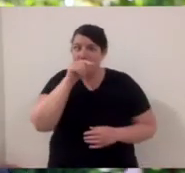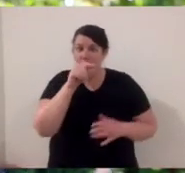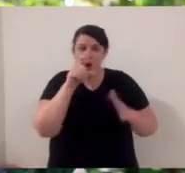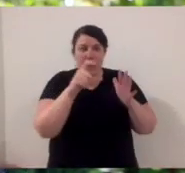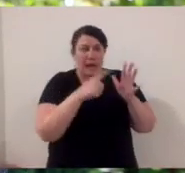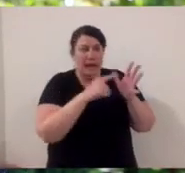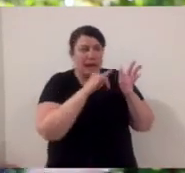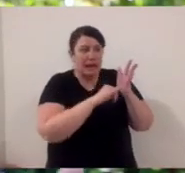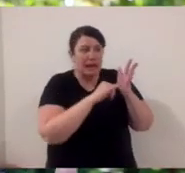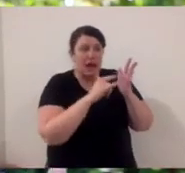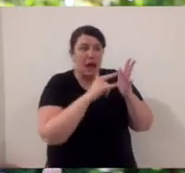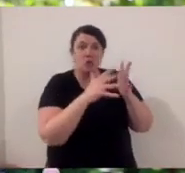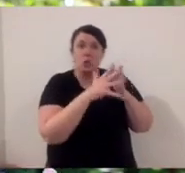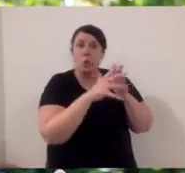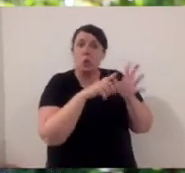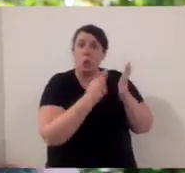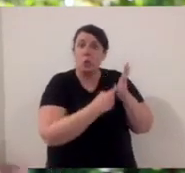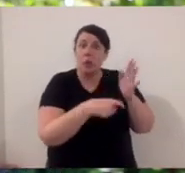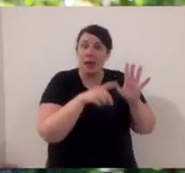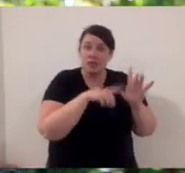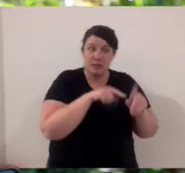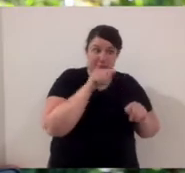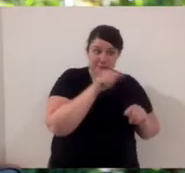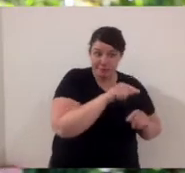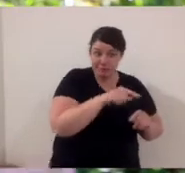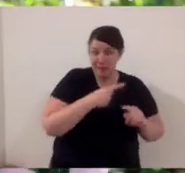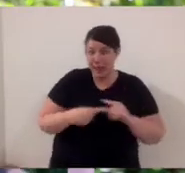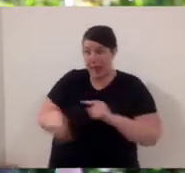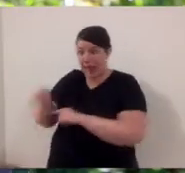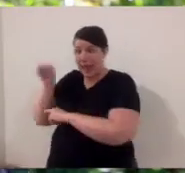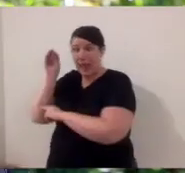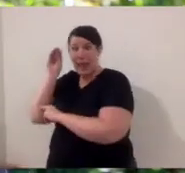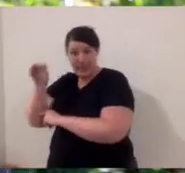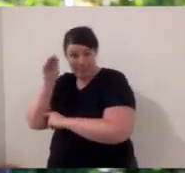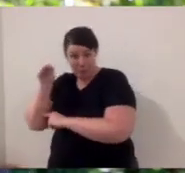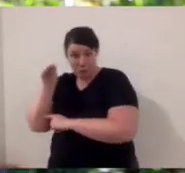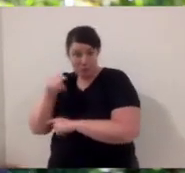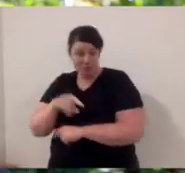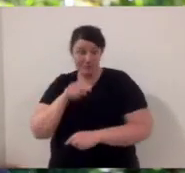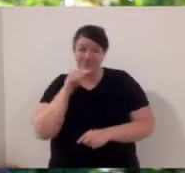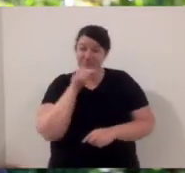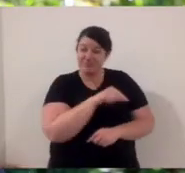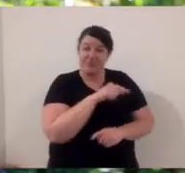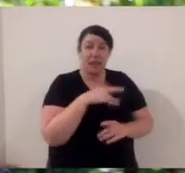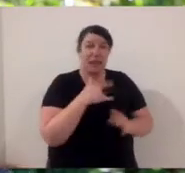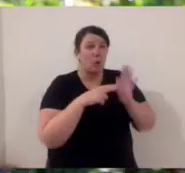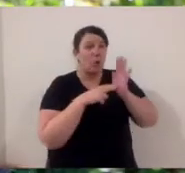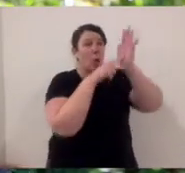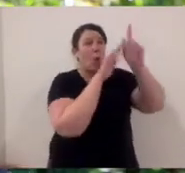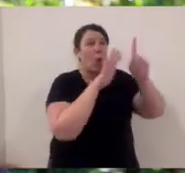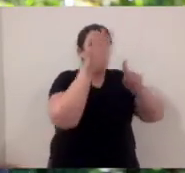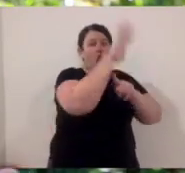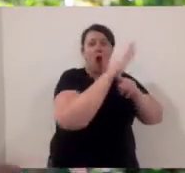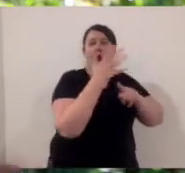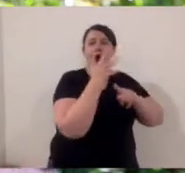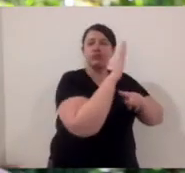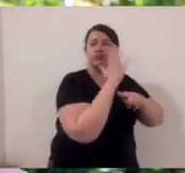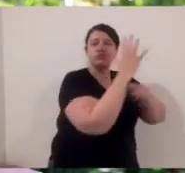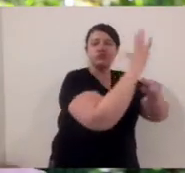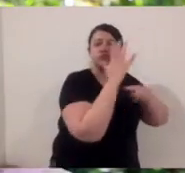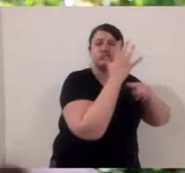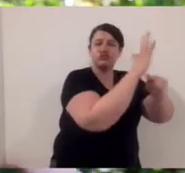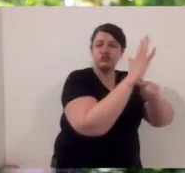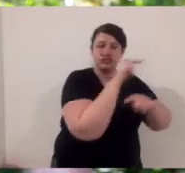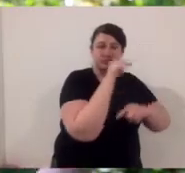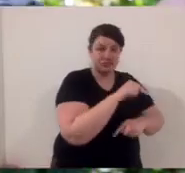as the world's most dangerous bird, and emus. Now, cassowaries live in the tropical forests and eat fruits.